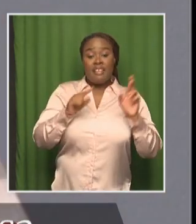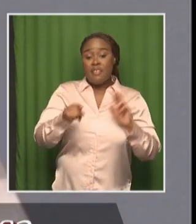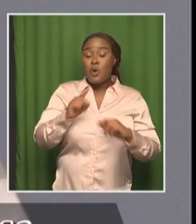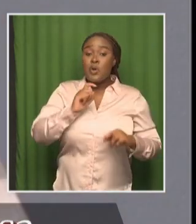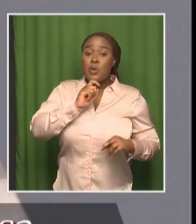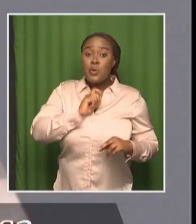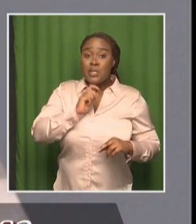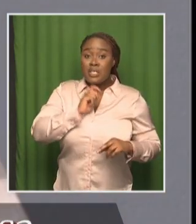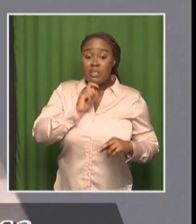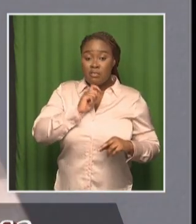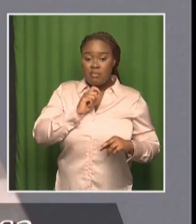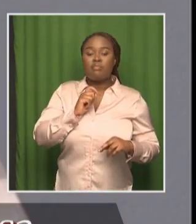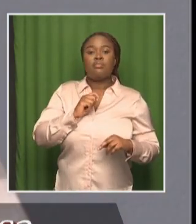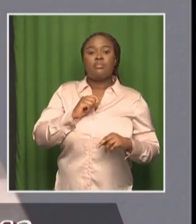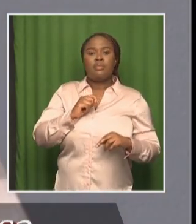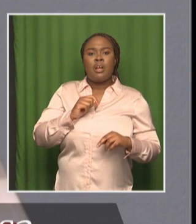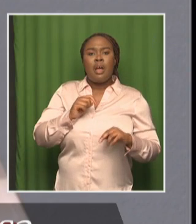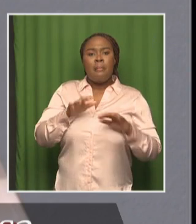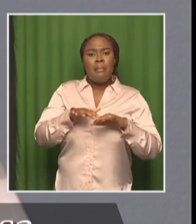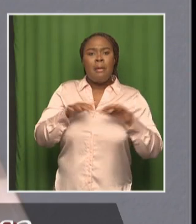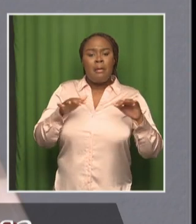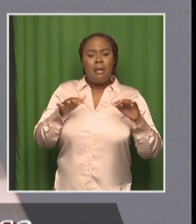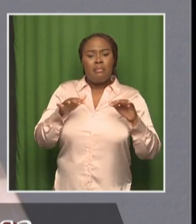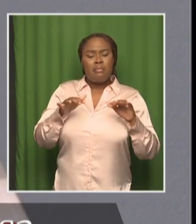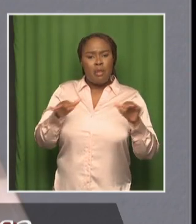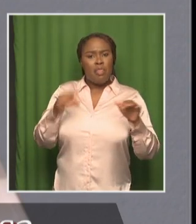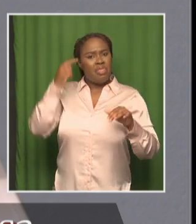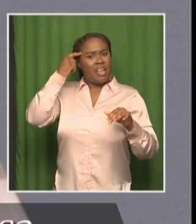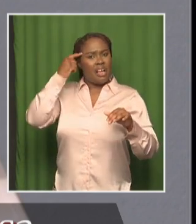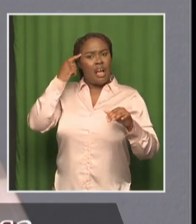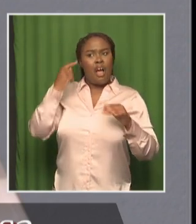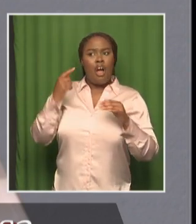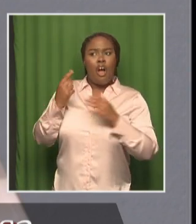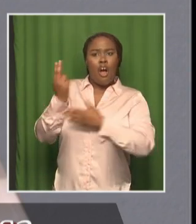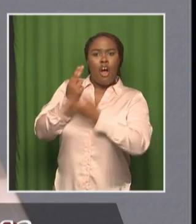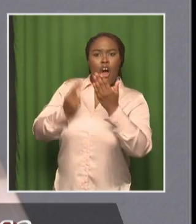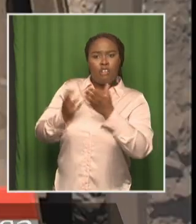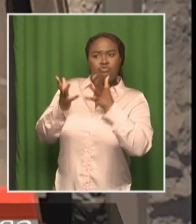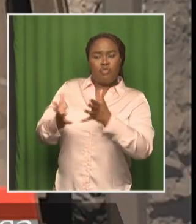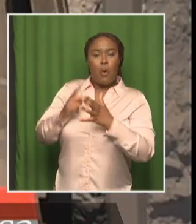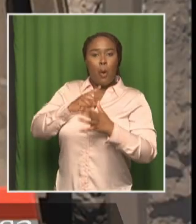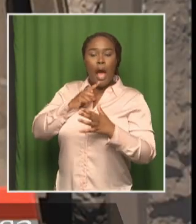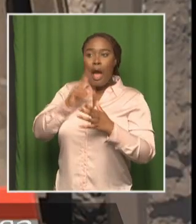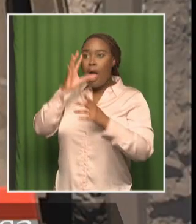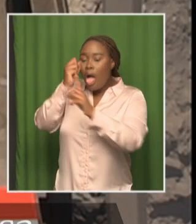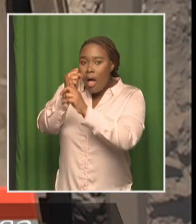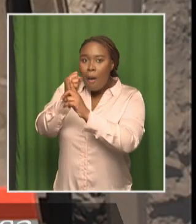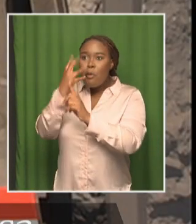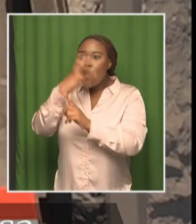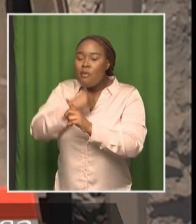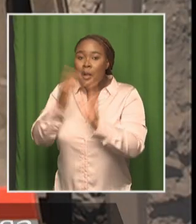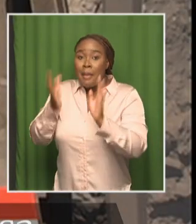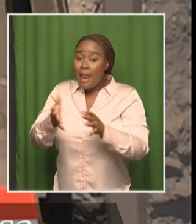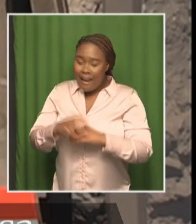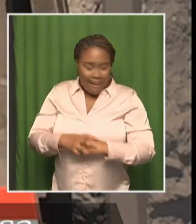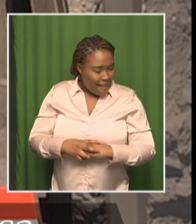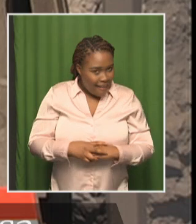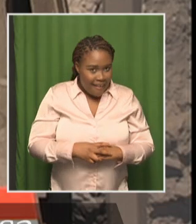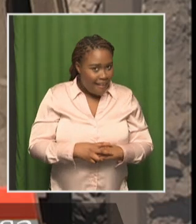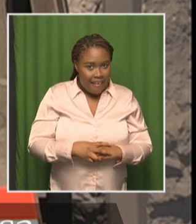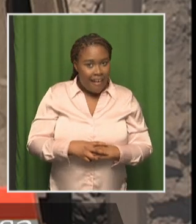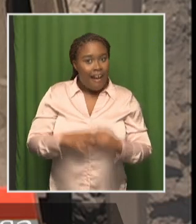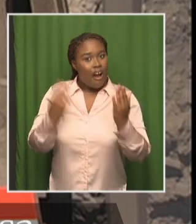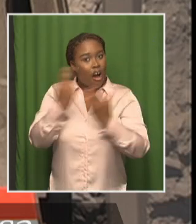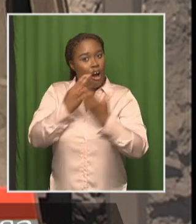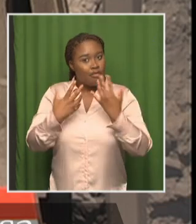the traditional notion that art exists solely for aesthetic appreciation. Instead,